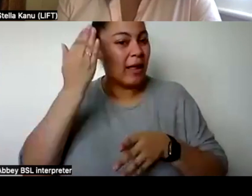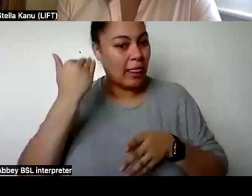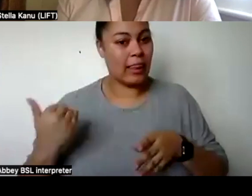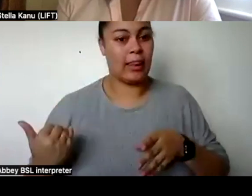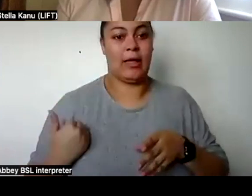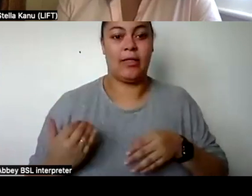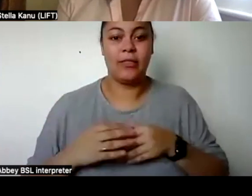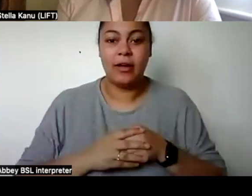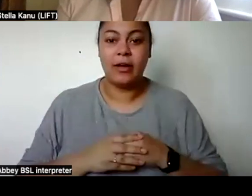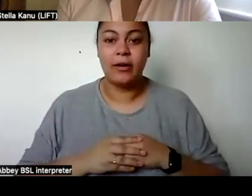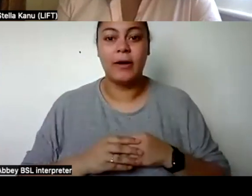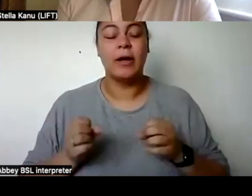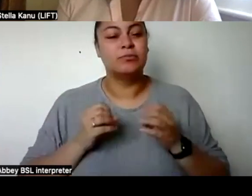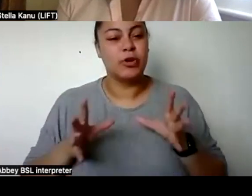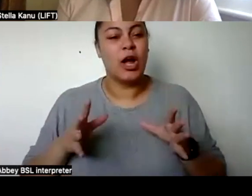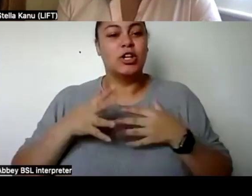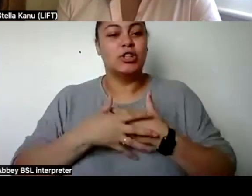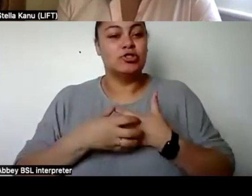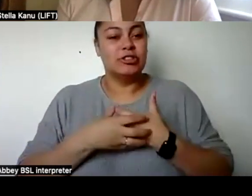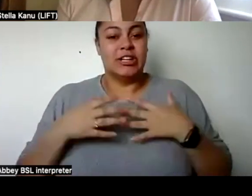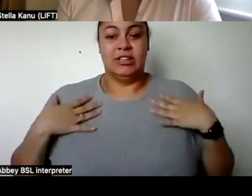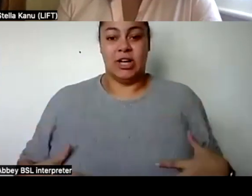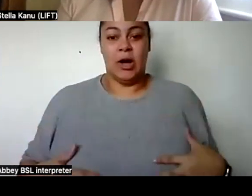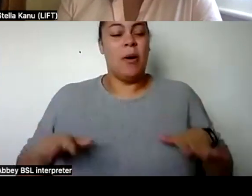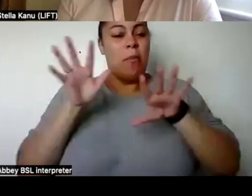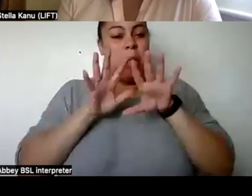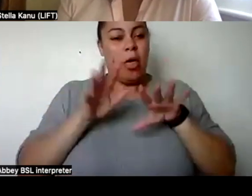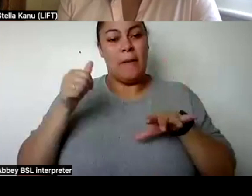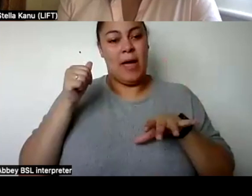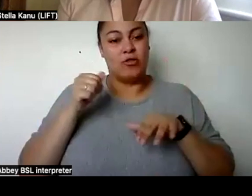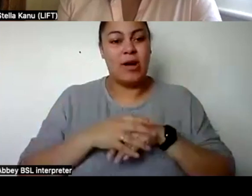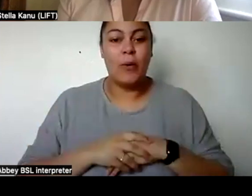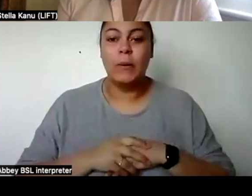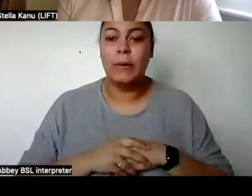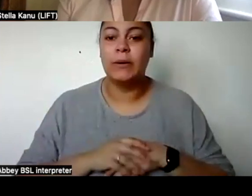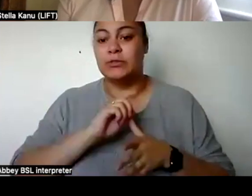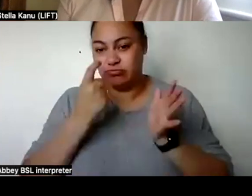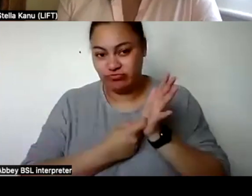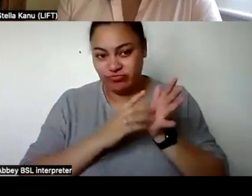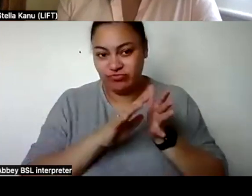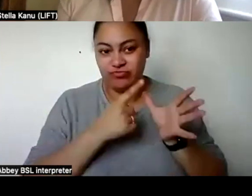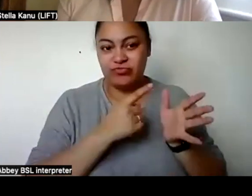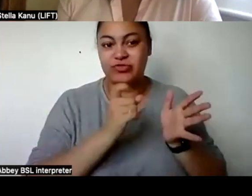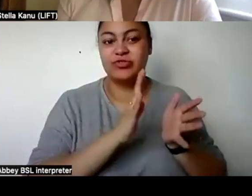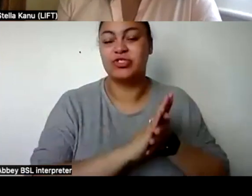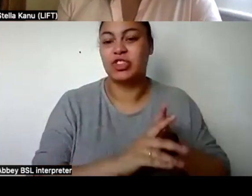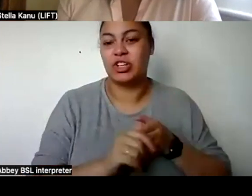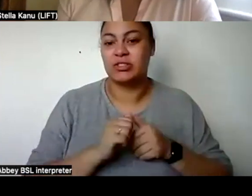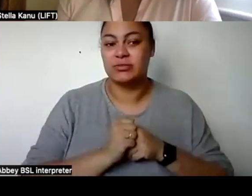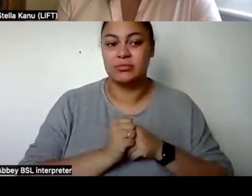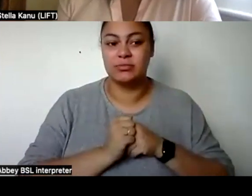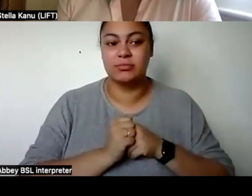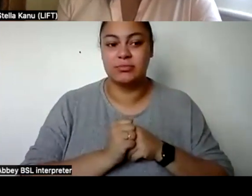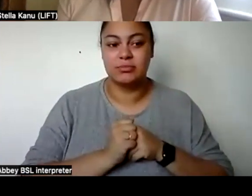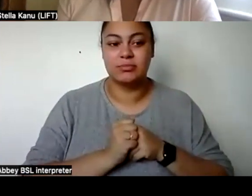wearing a bright green top against a blurred background. And over to Richard. Thank you, Zannah. Zannah, I don't